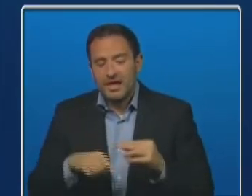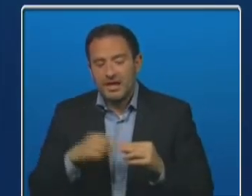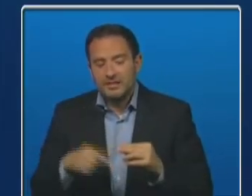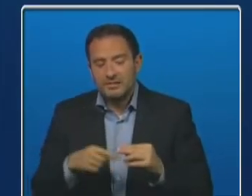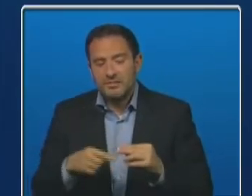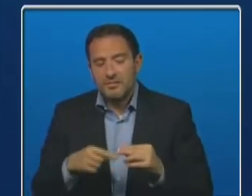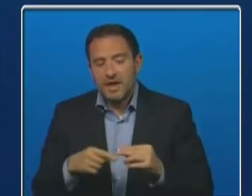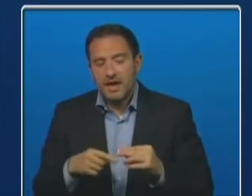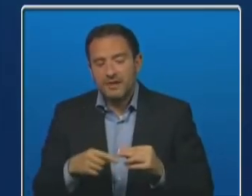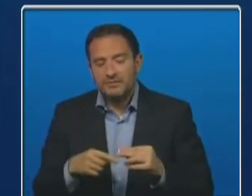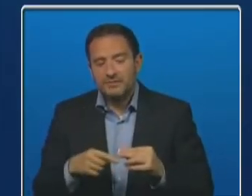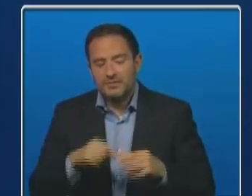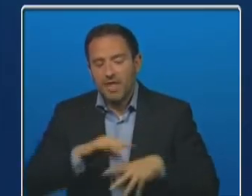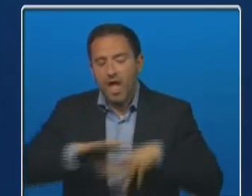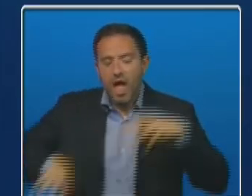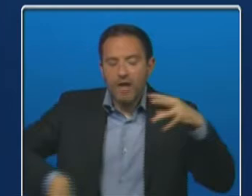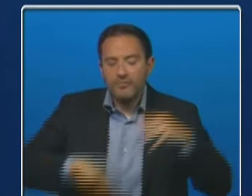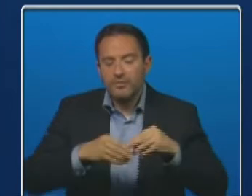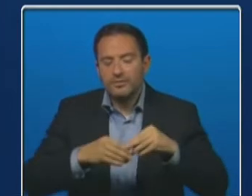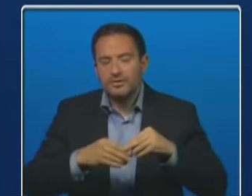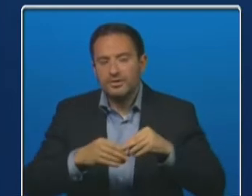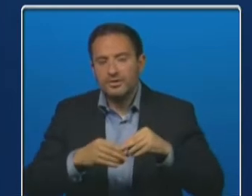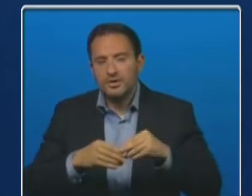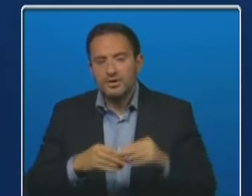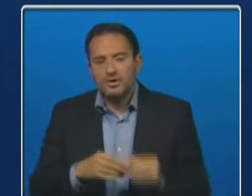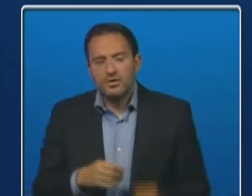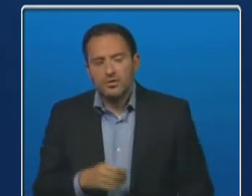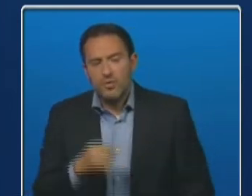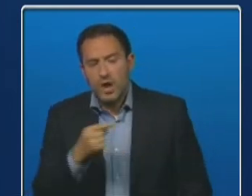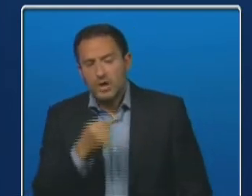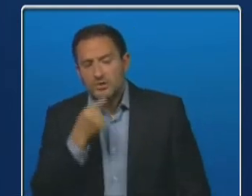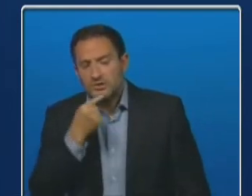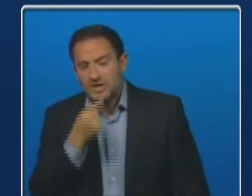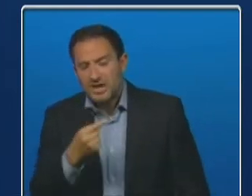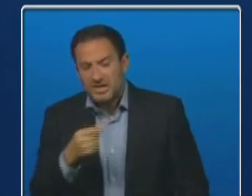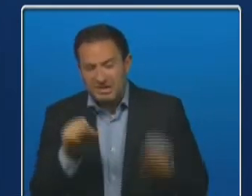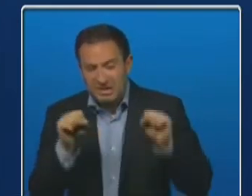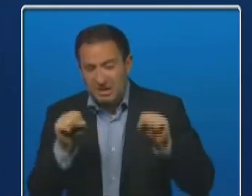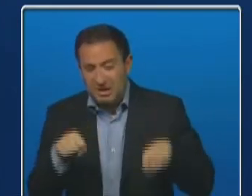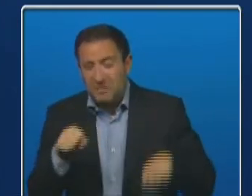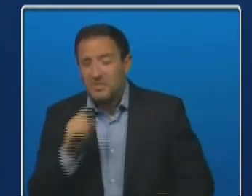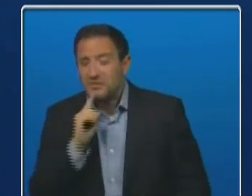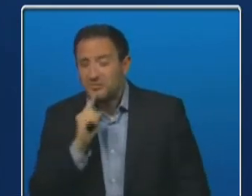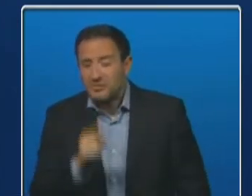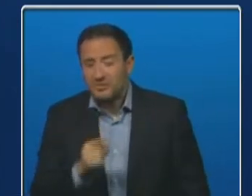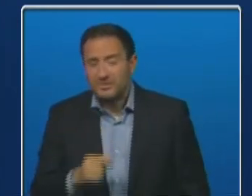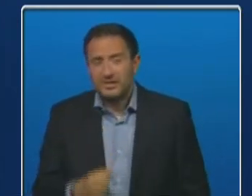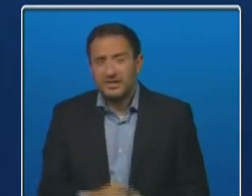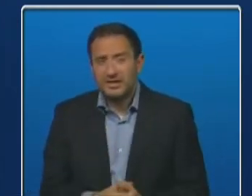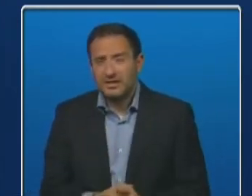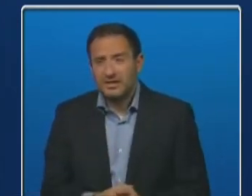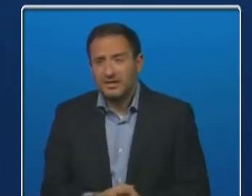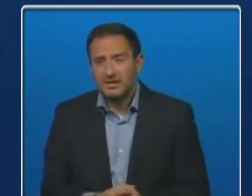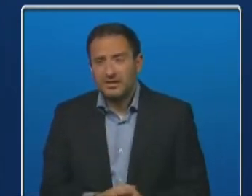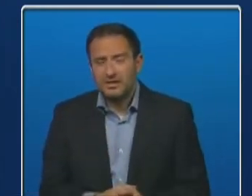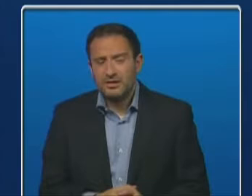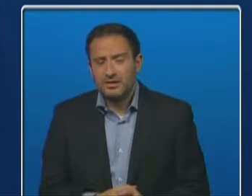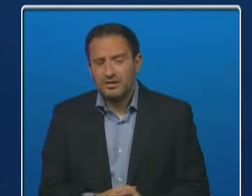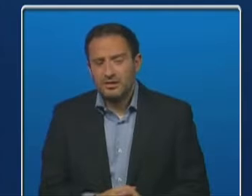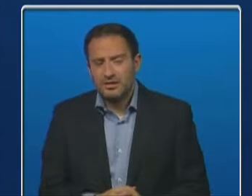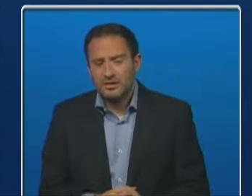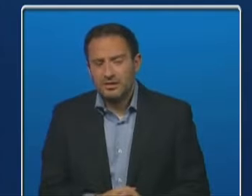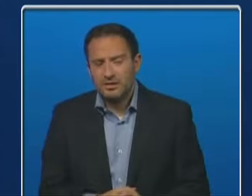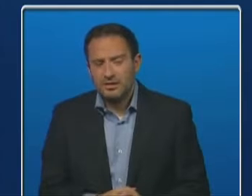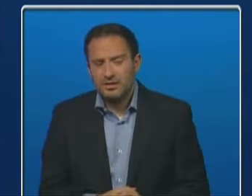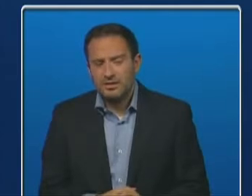distribution overall. What you're stating could possibly be true, but without digging into it a lot